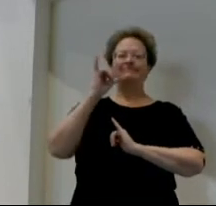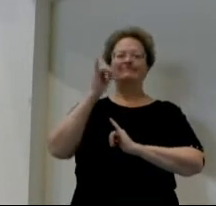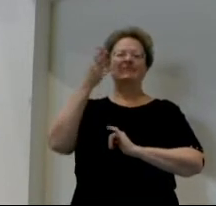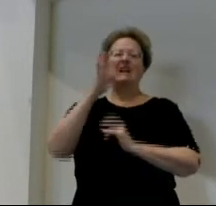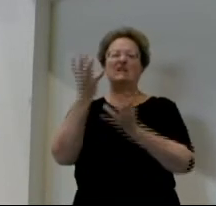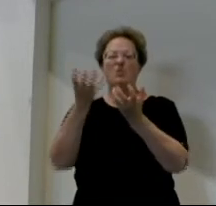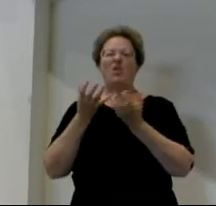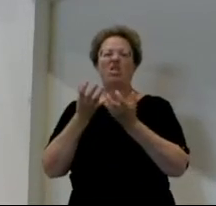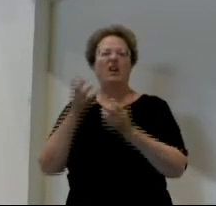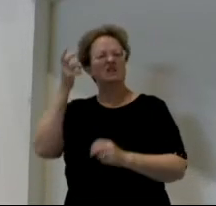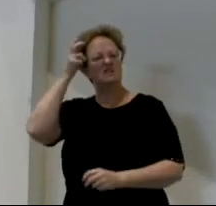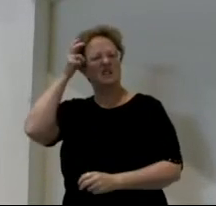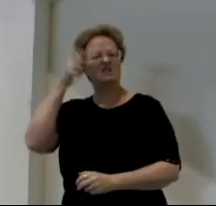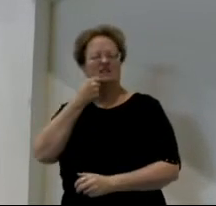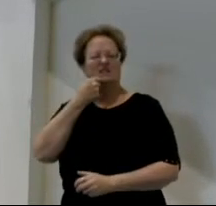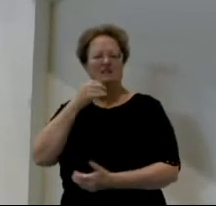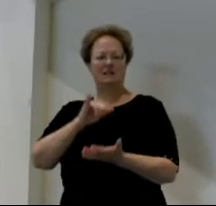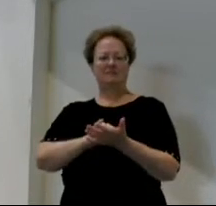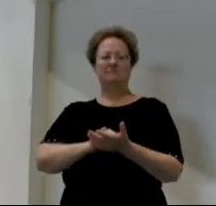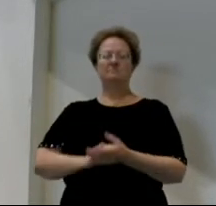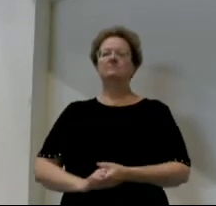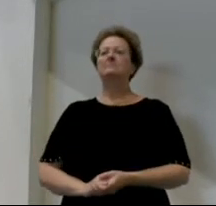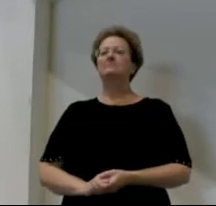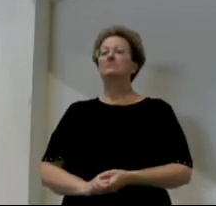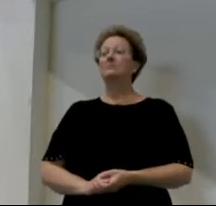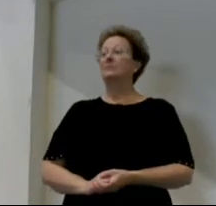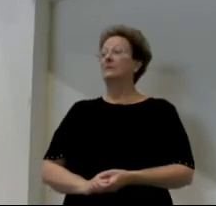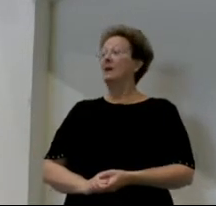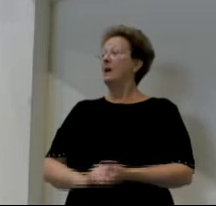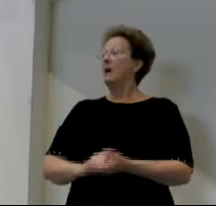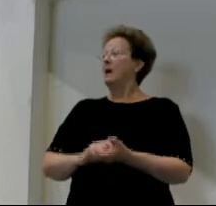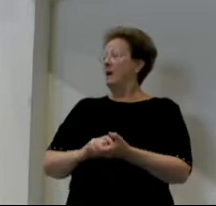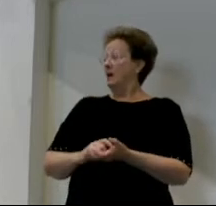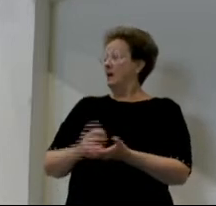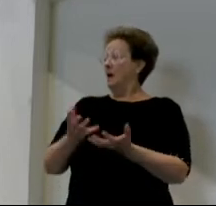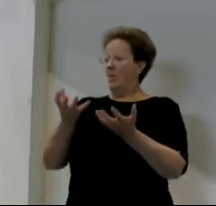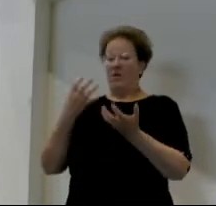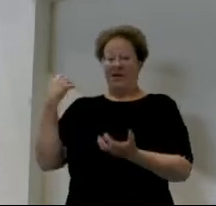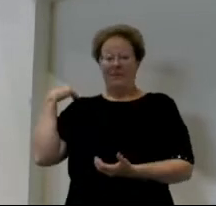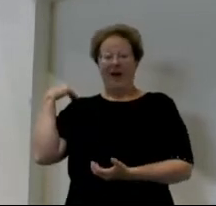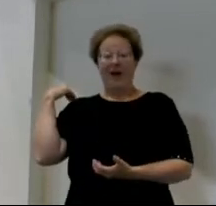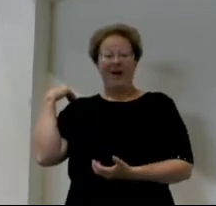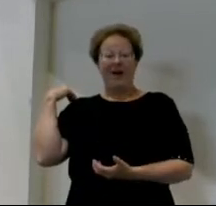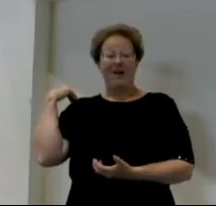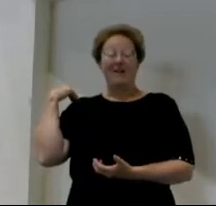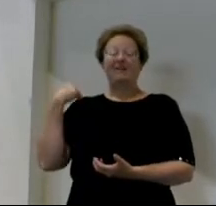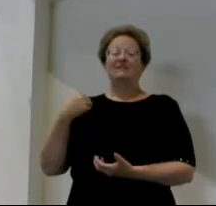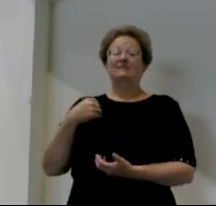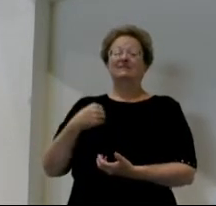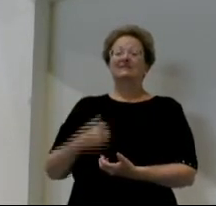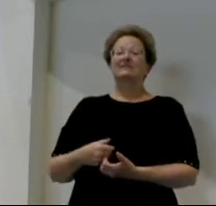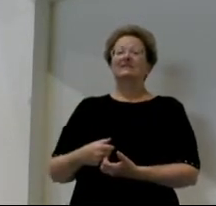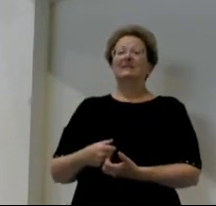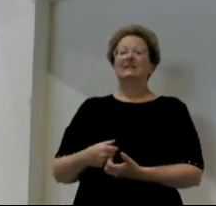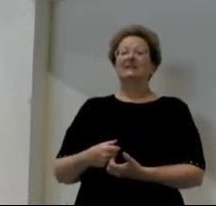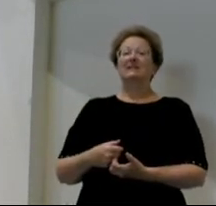But that was tempting. How many of you have had a job where you had a boss and just about every day you walked in and said,